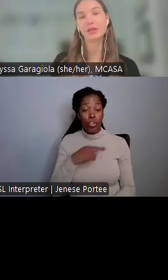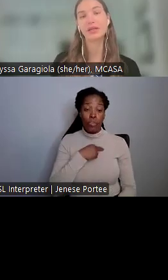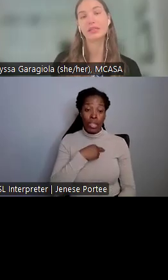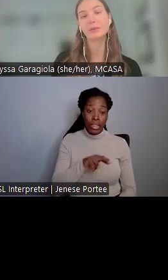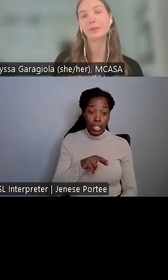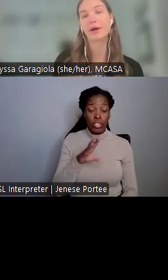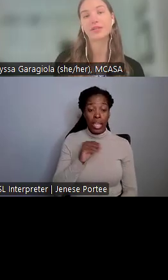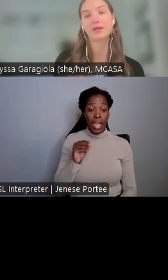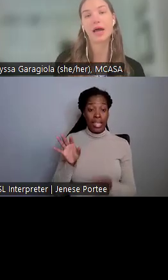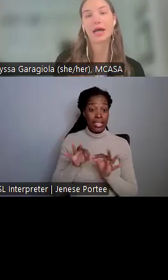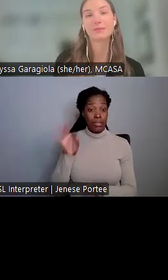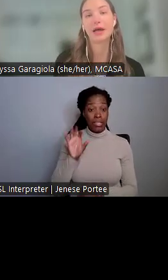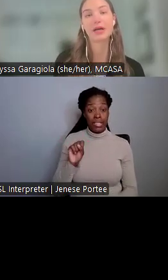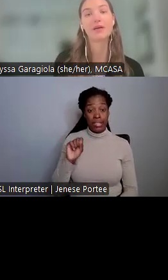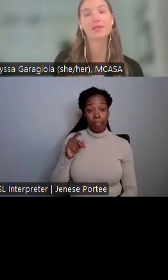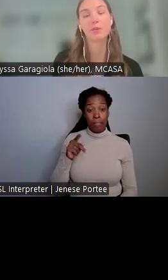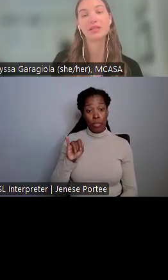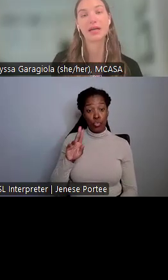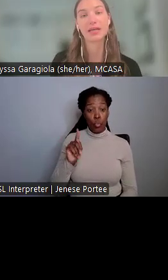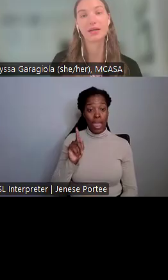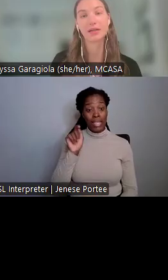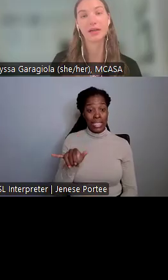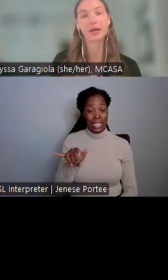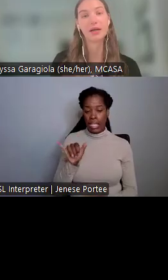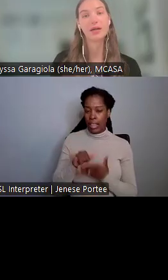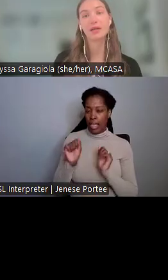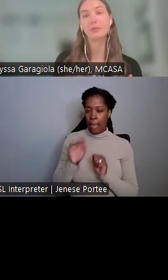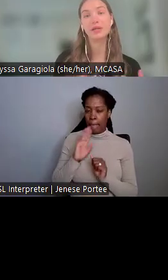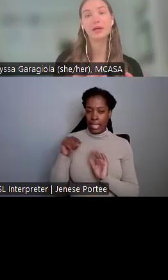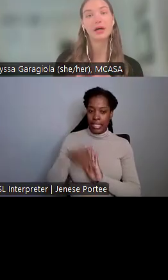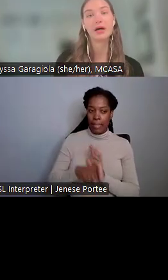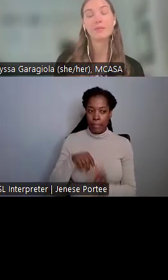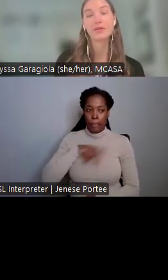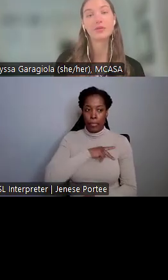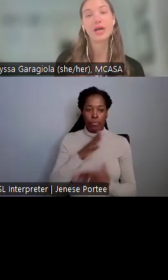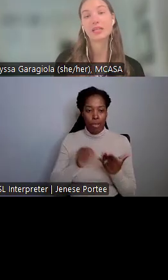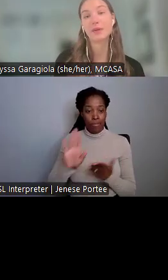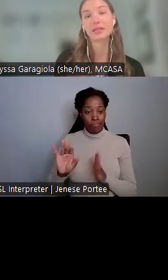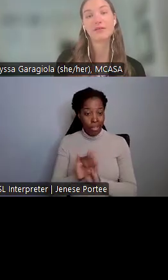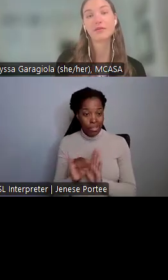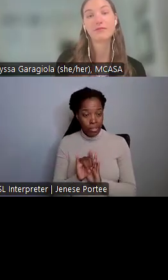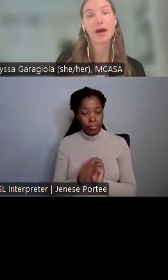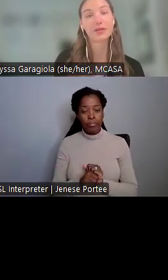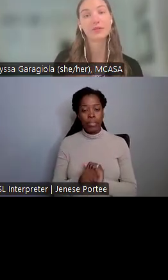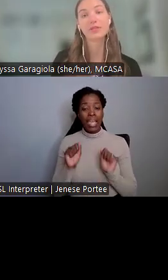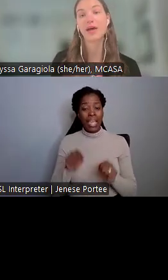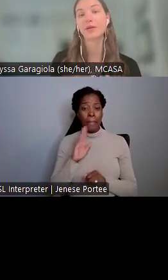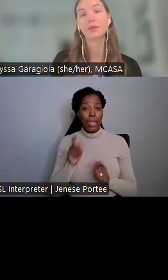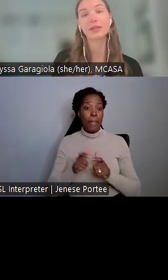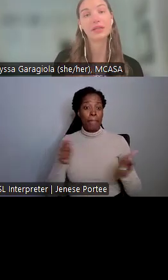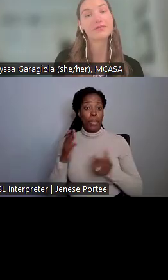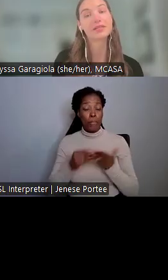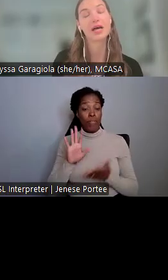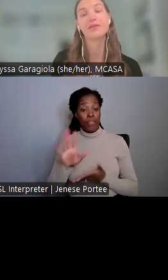can be a deeply personal aspect of someone's identity. It can be a huge aspect of their values and